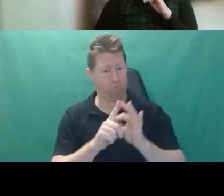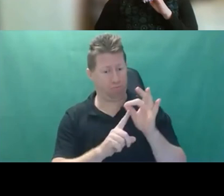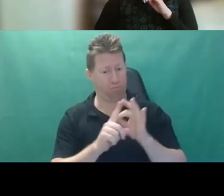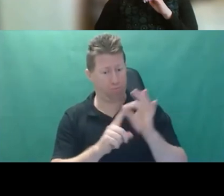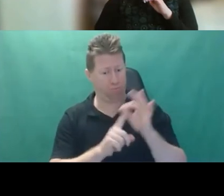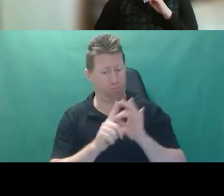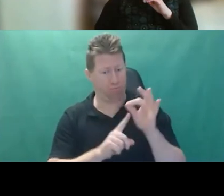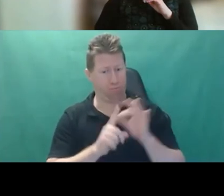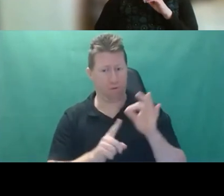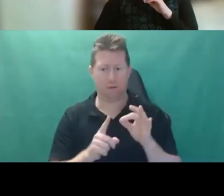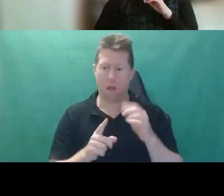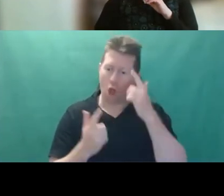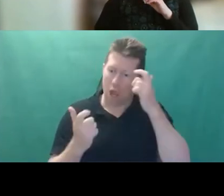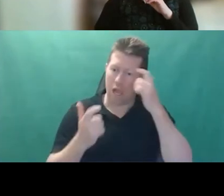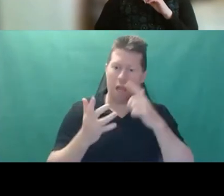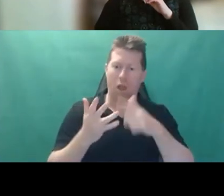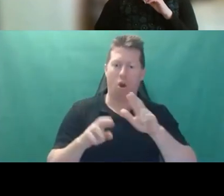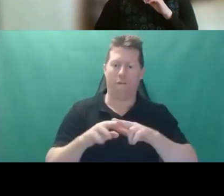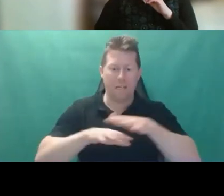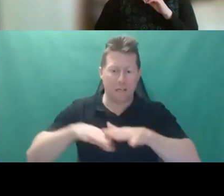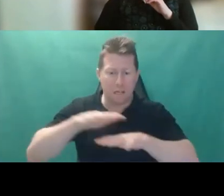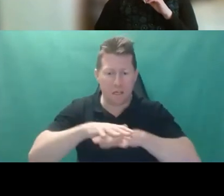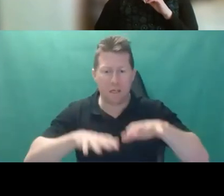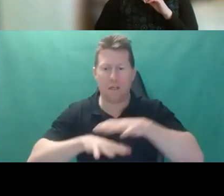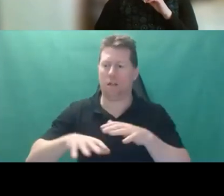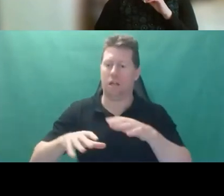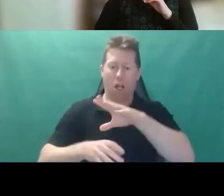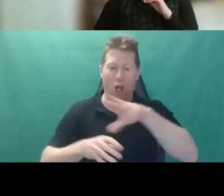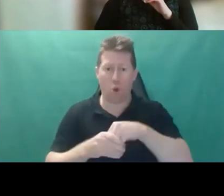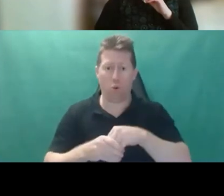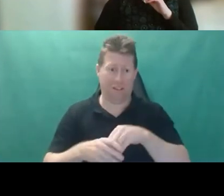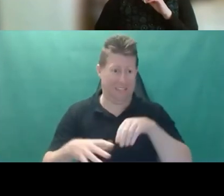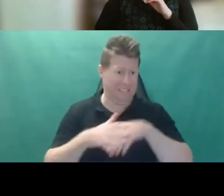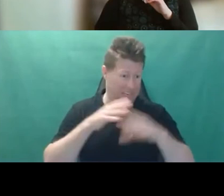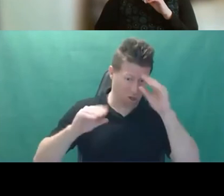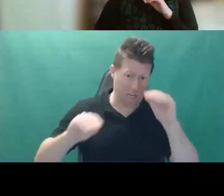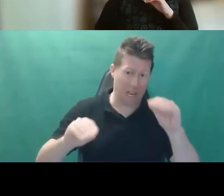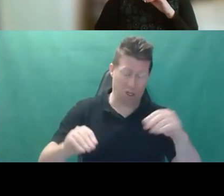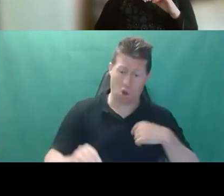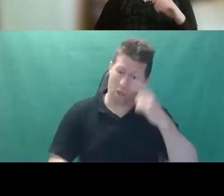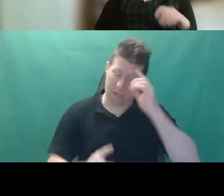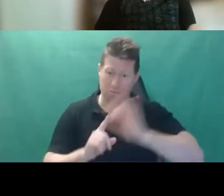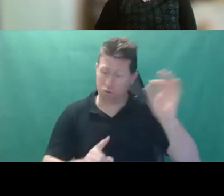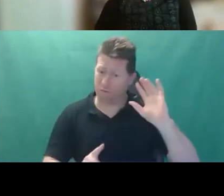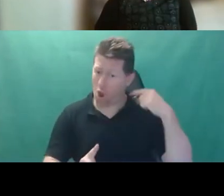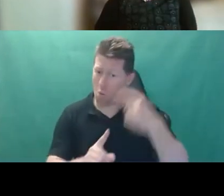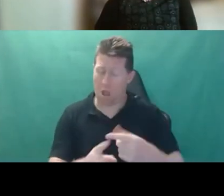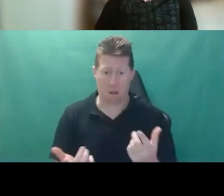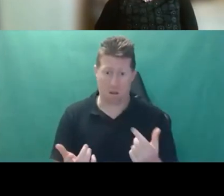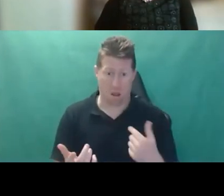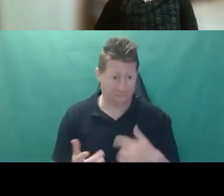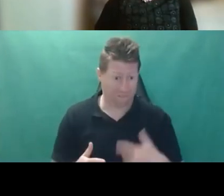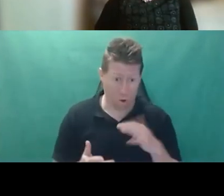inclusion, intersectionality in the education system, right? Is that not right?